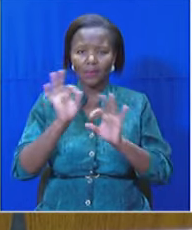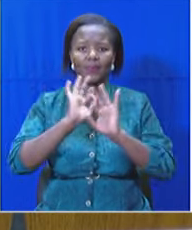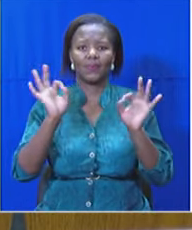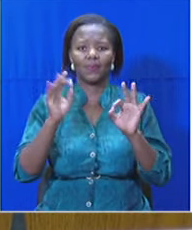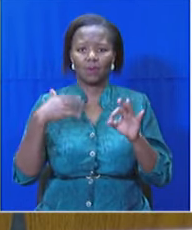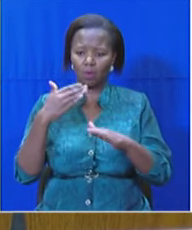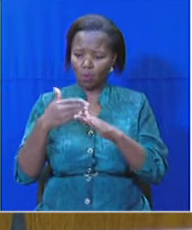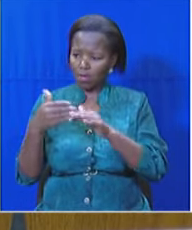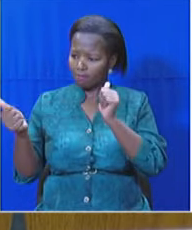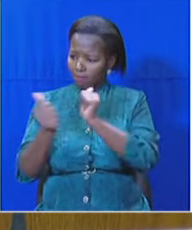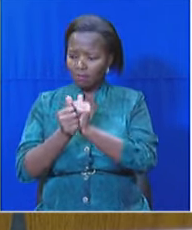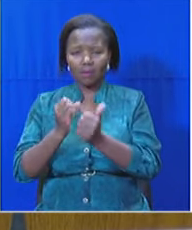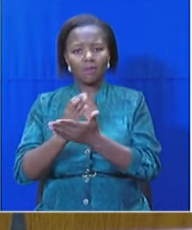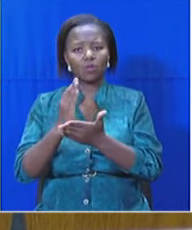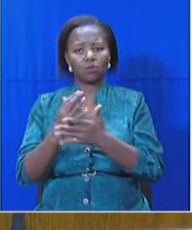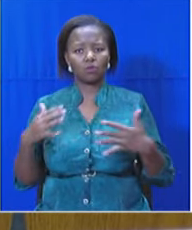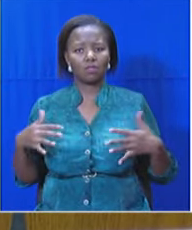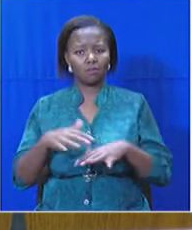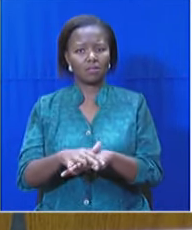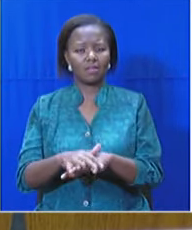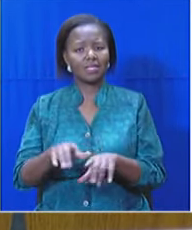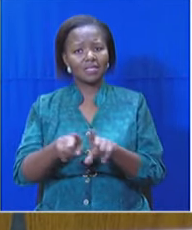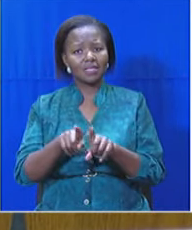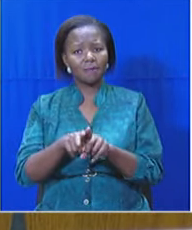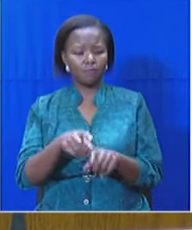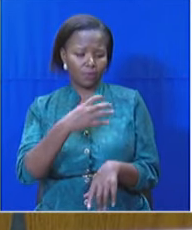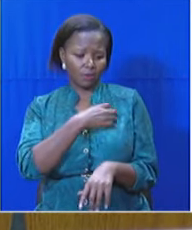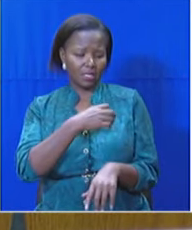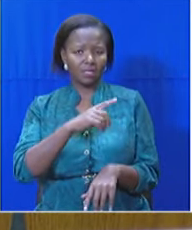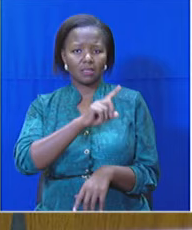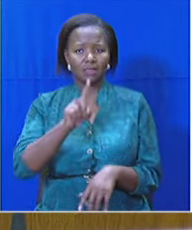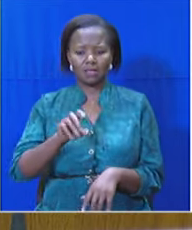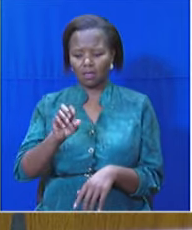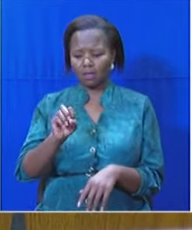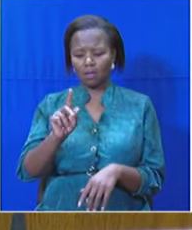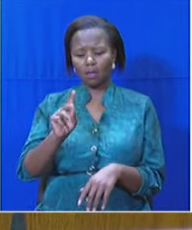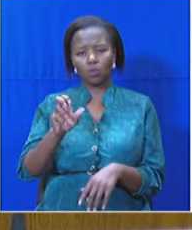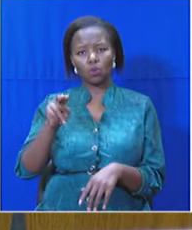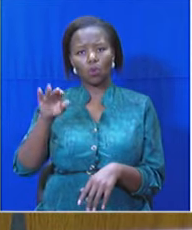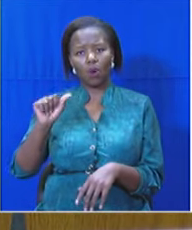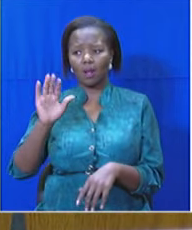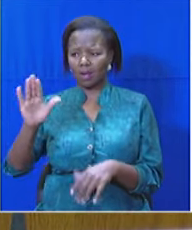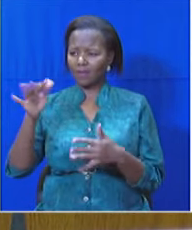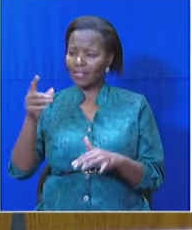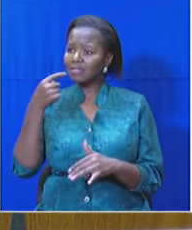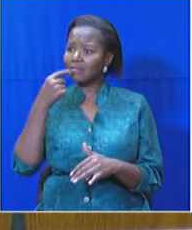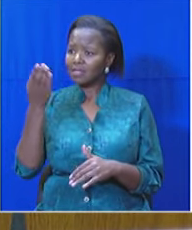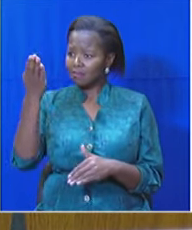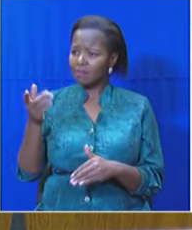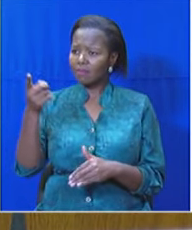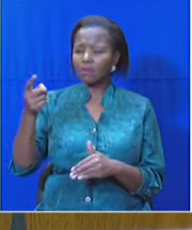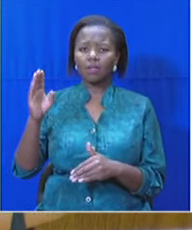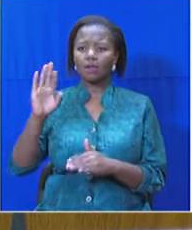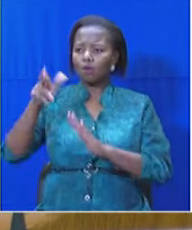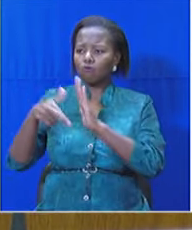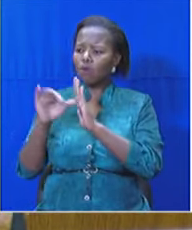and make sure that we implement. Even Minister Zokwana, we have asked the Department of Agriculture what is their role in the implementation of